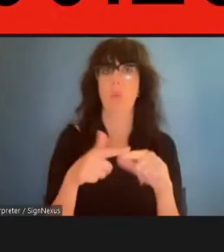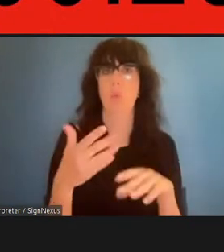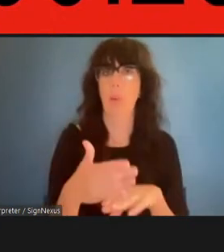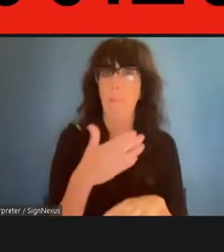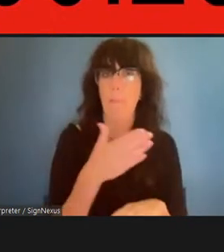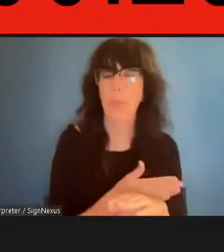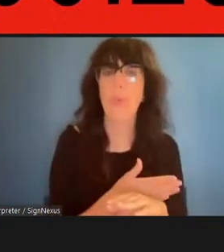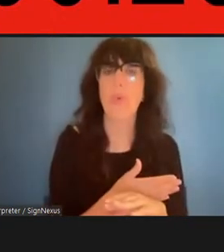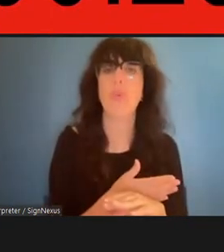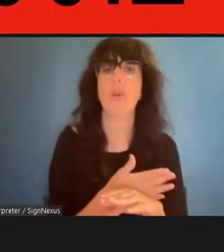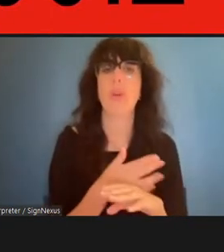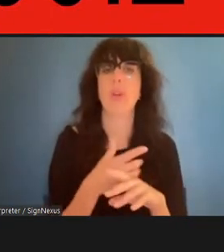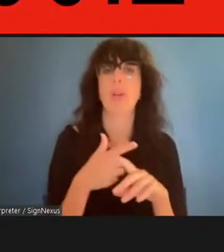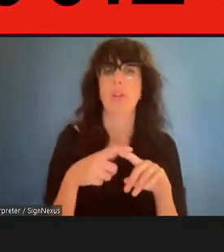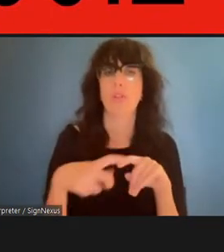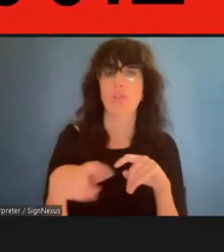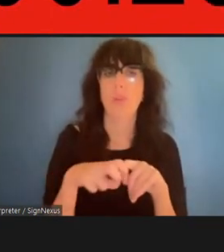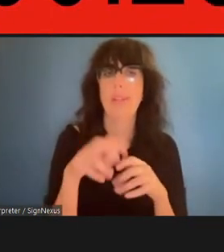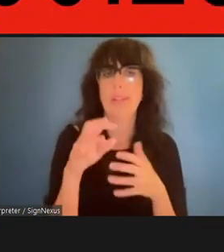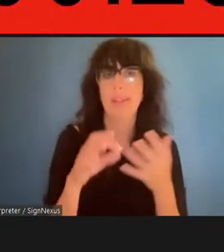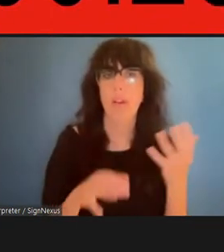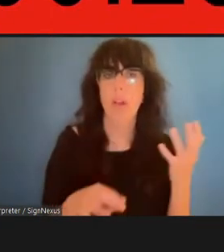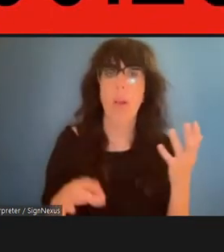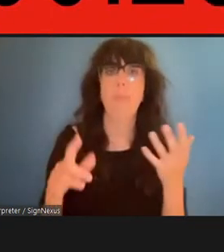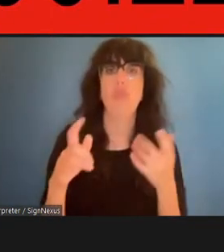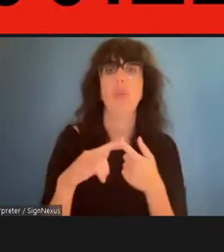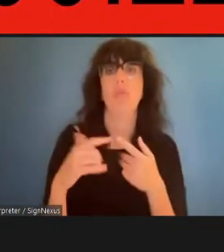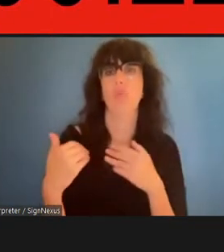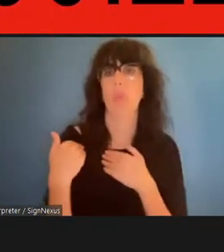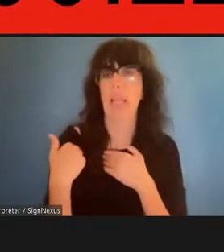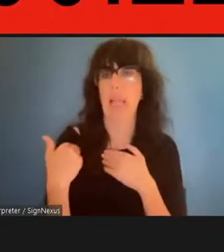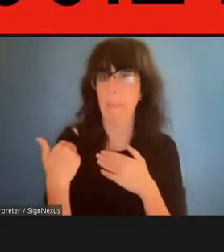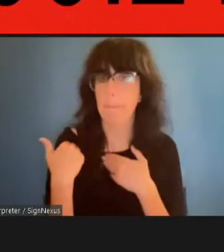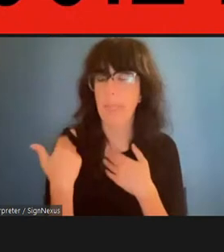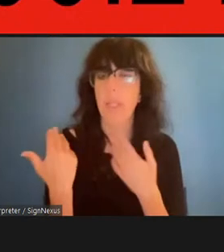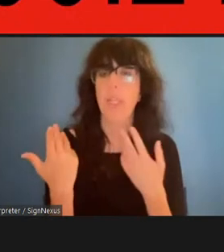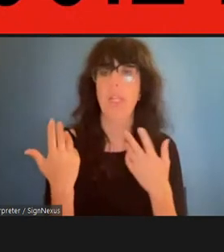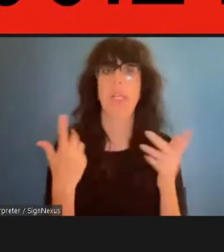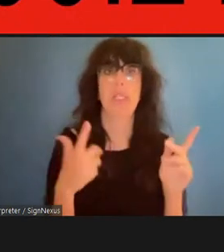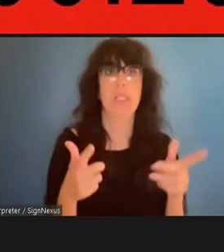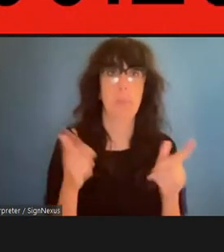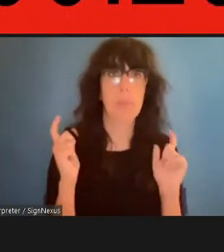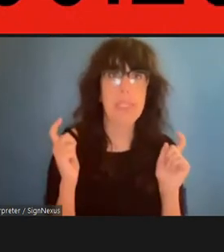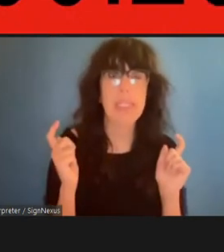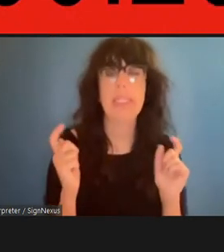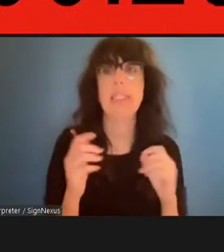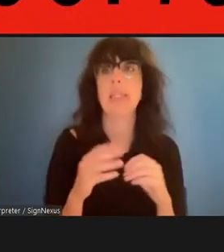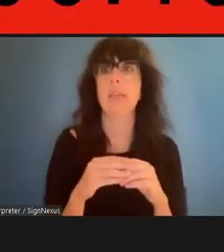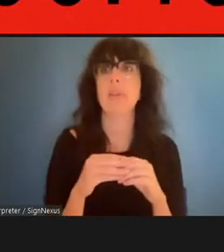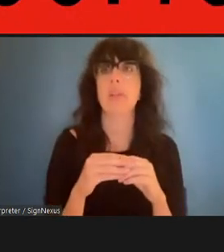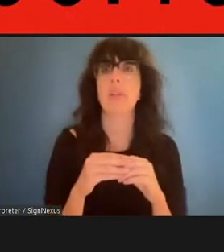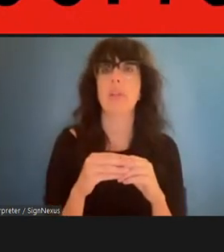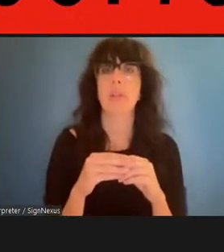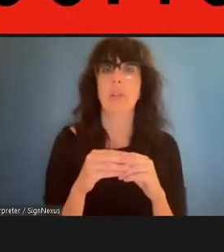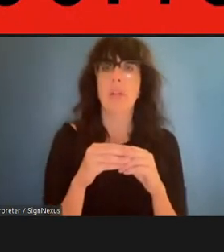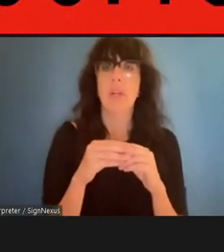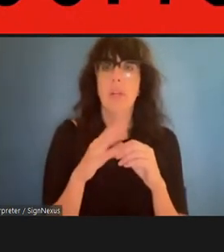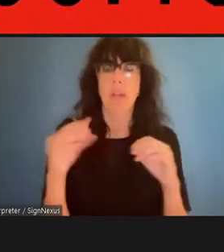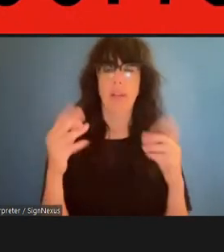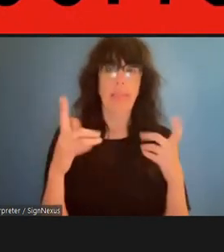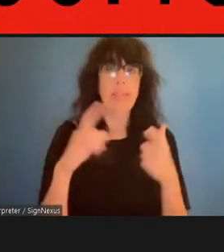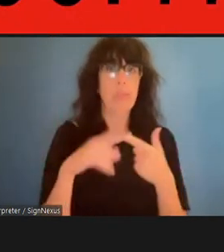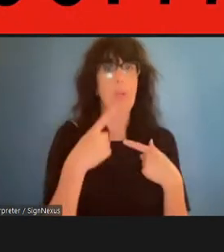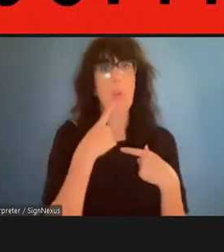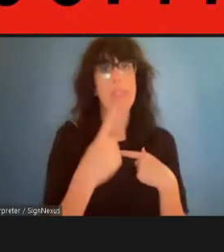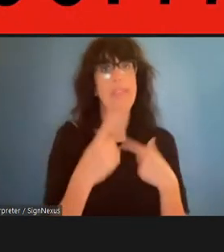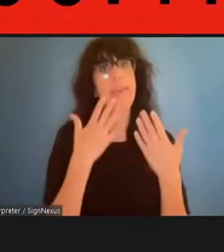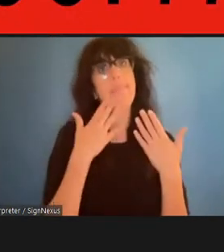uh transit options transit reliability transit speeds and and that's what i want to say